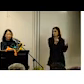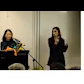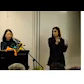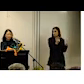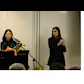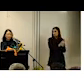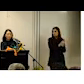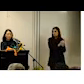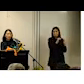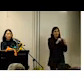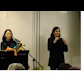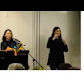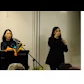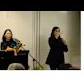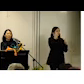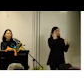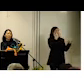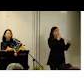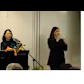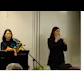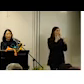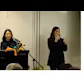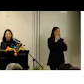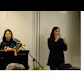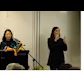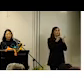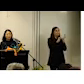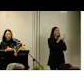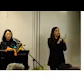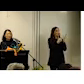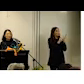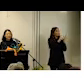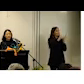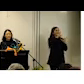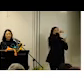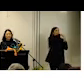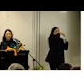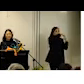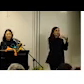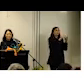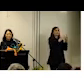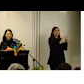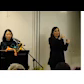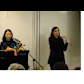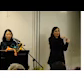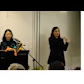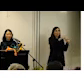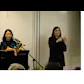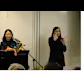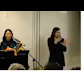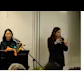an increasing flow of inhibitory chloride into the cell. So when we're assessing GABA-A receptor mutations,